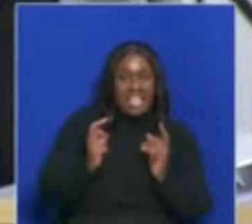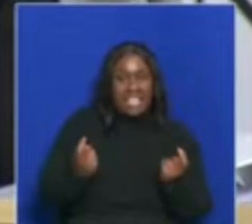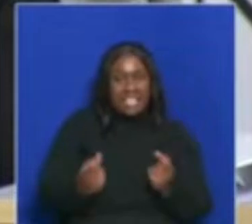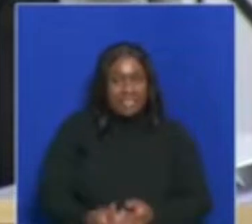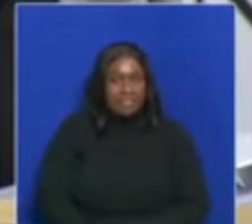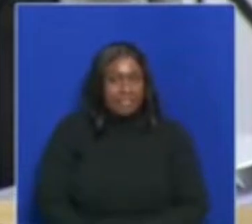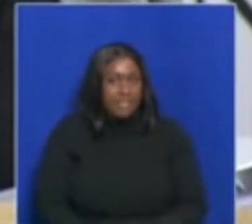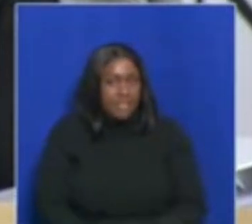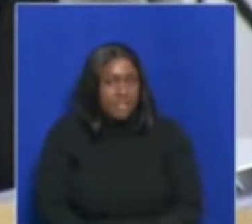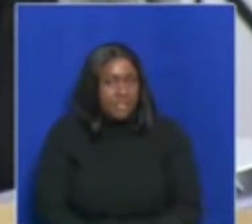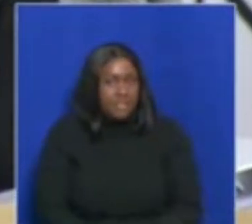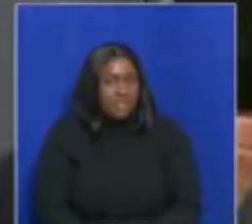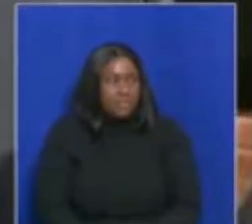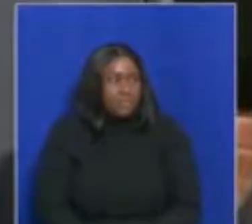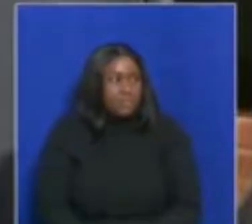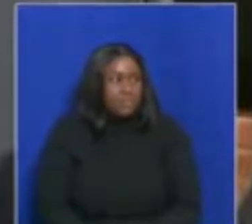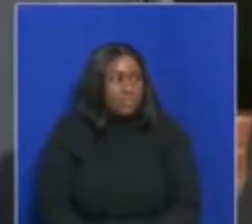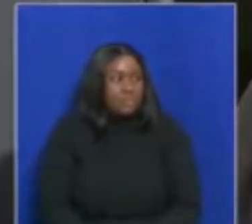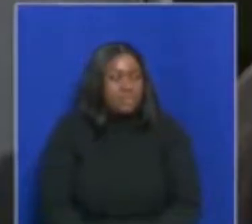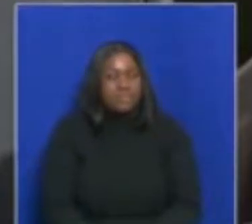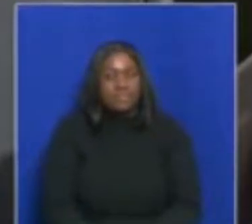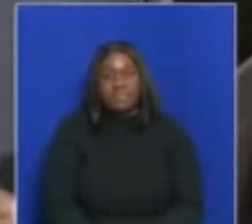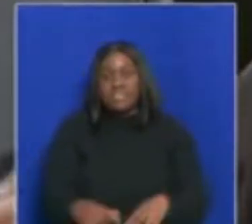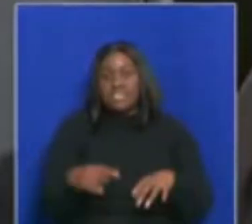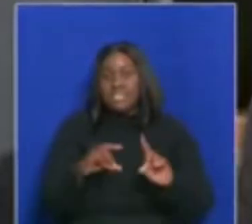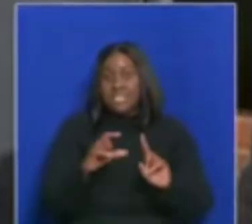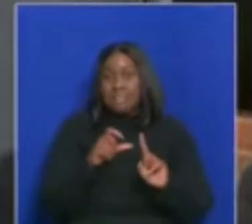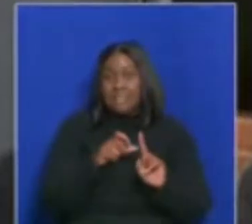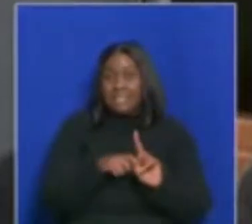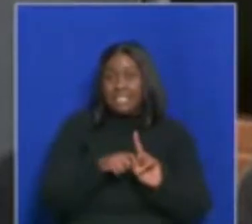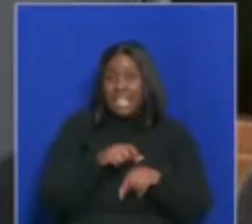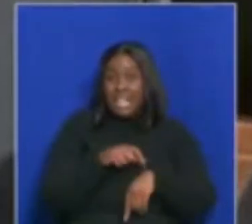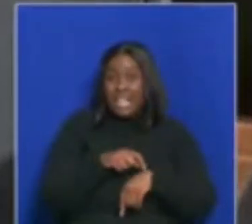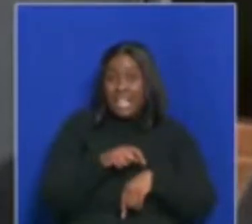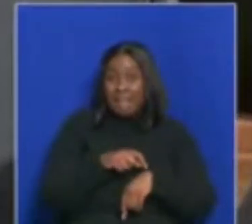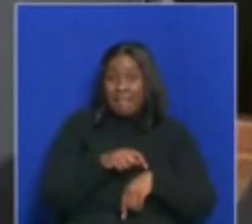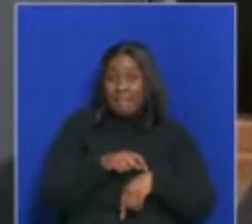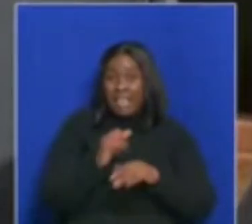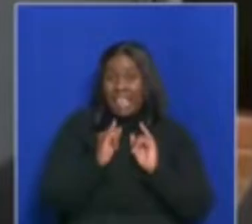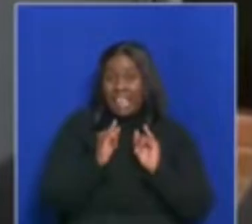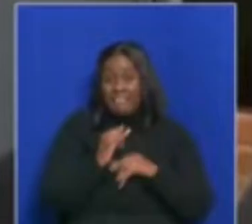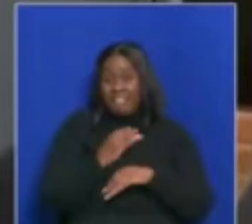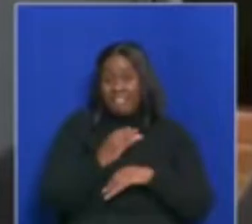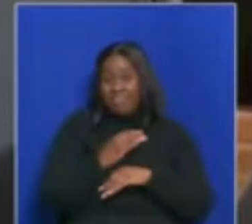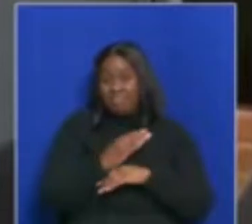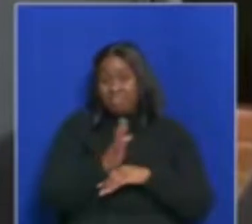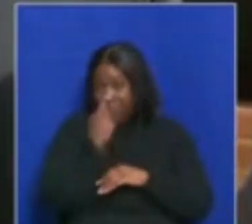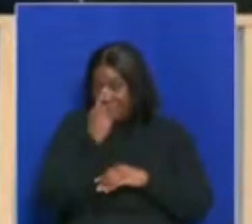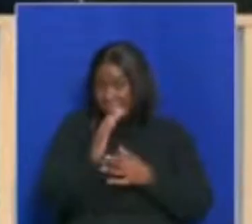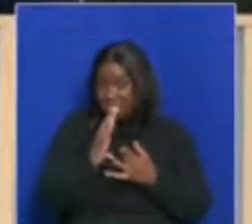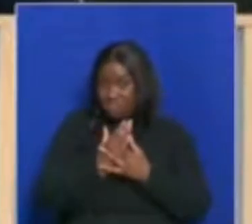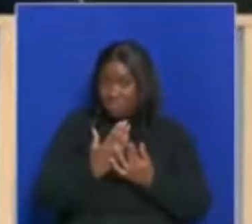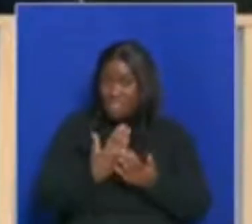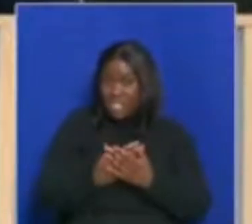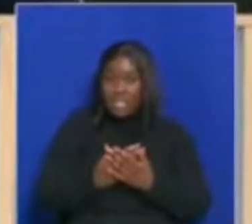Chair, we've run past 11. I'm not sure if this is a convenient time to break. Yeah, just one quick